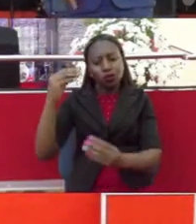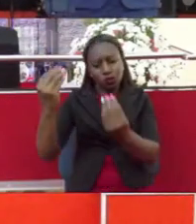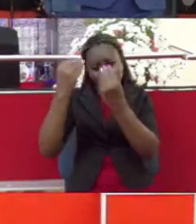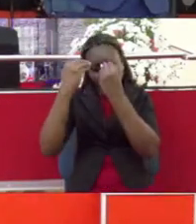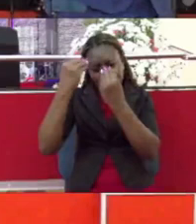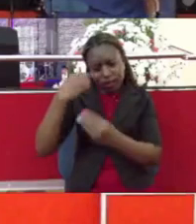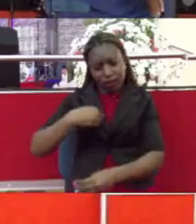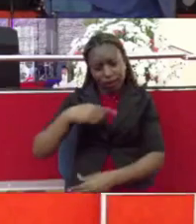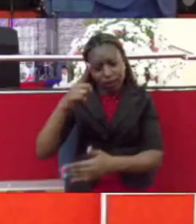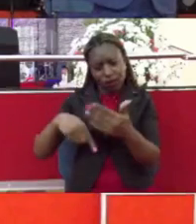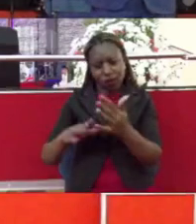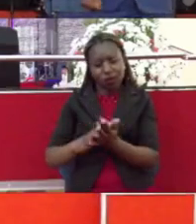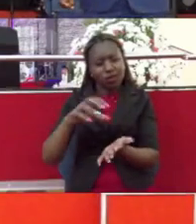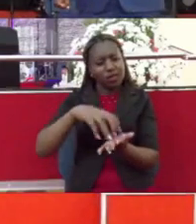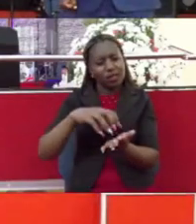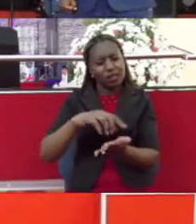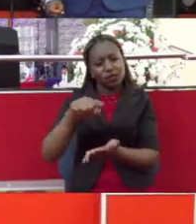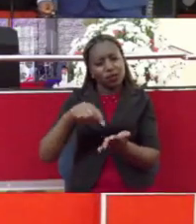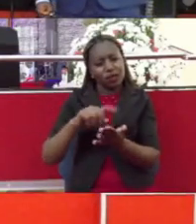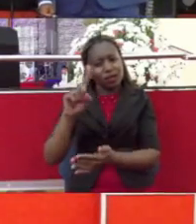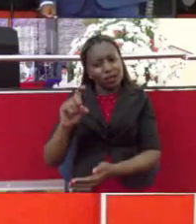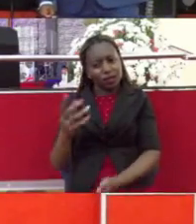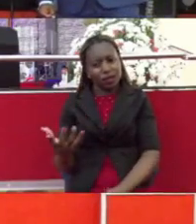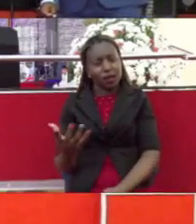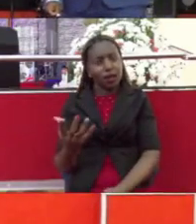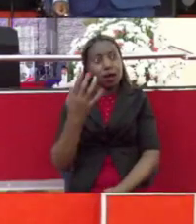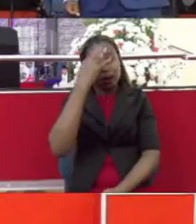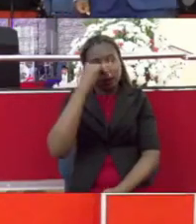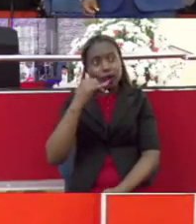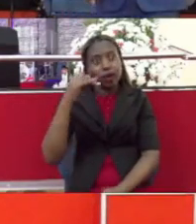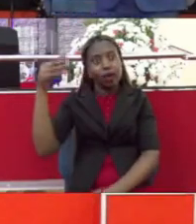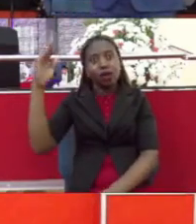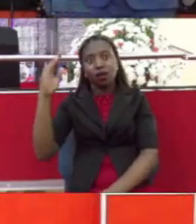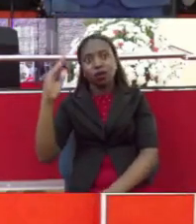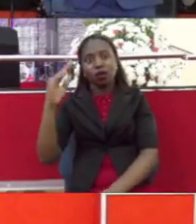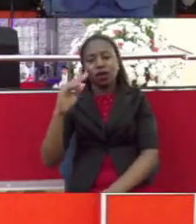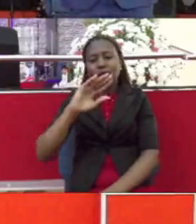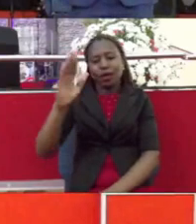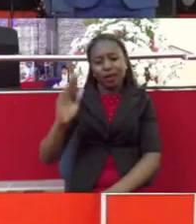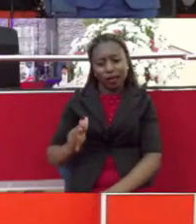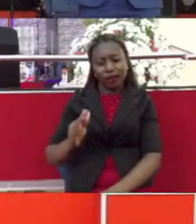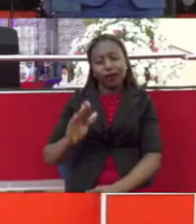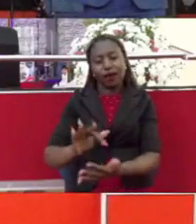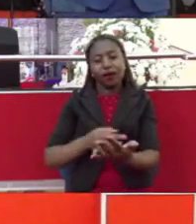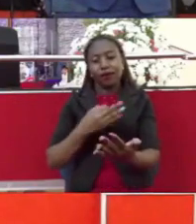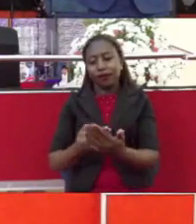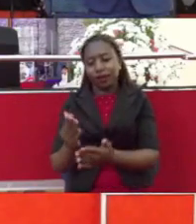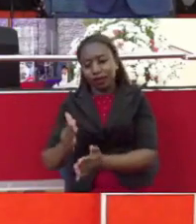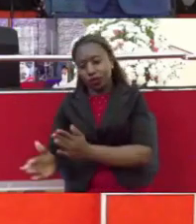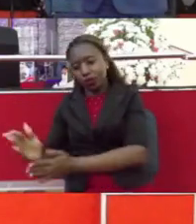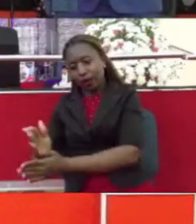season? Wanifunzani nyakati hii? Because God always never runs out of plan. Kwa sababu Mungu hakosi